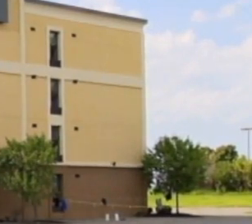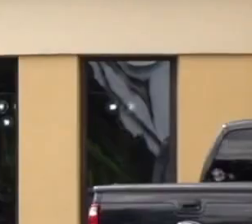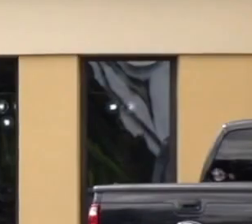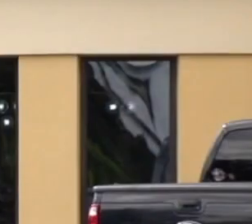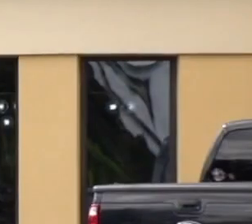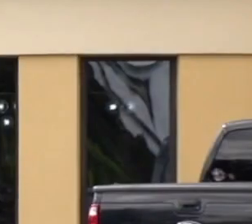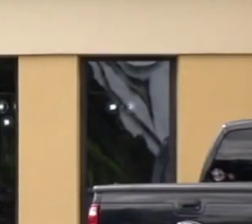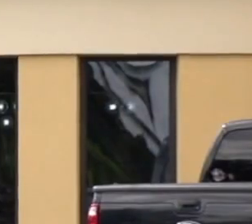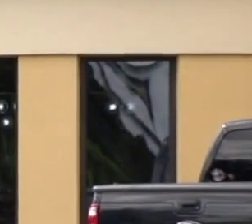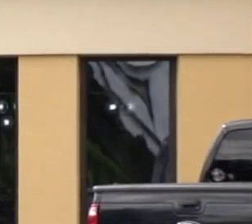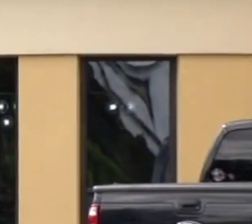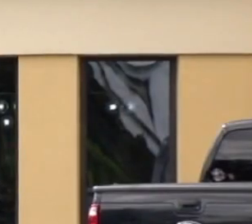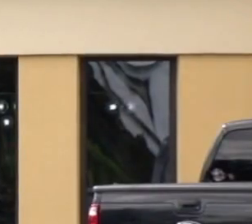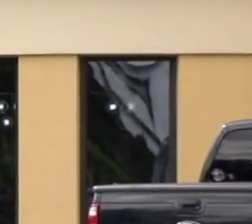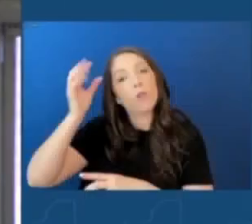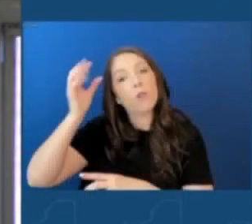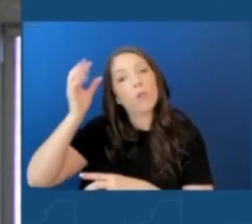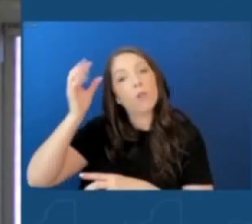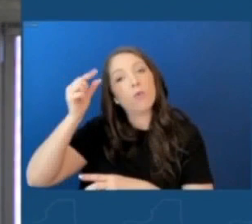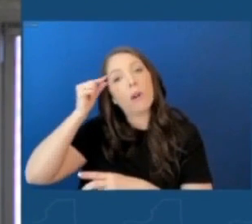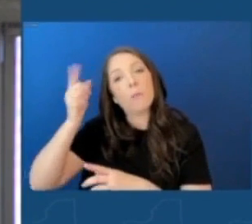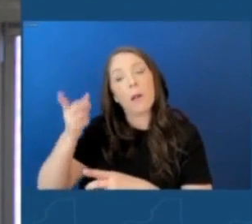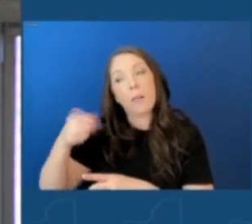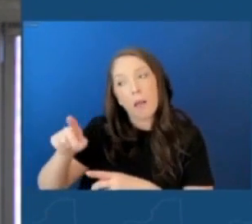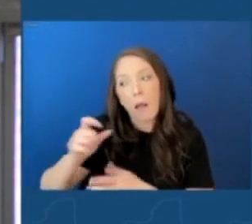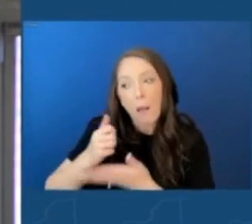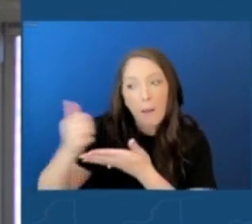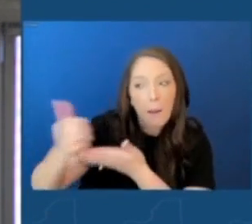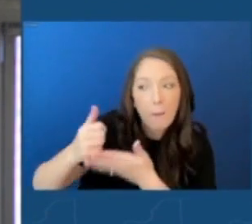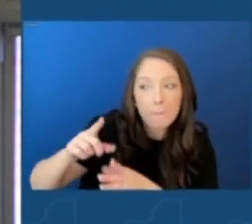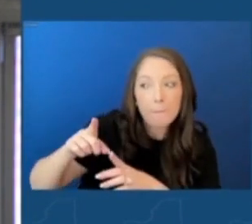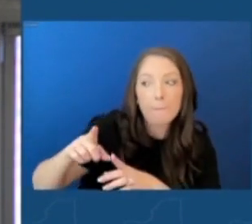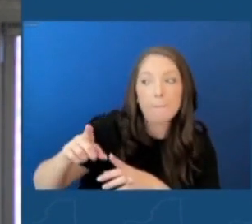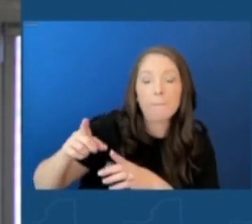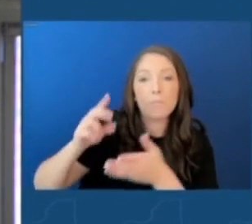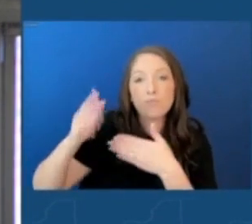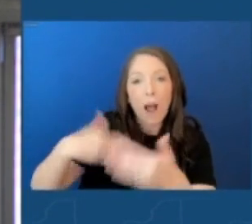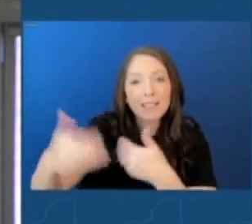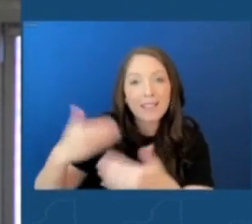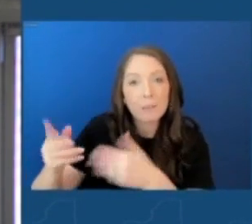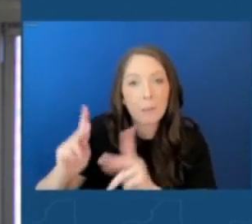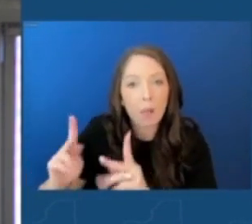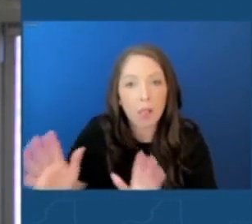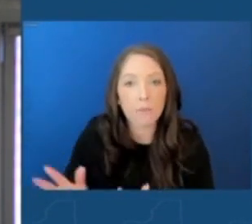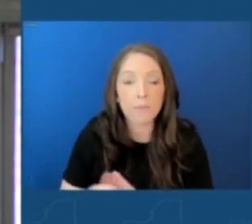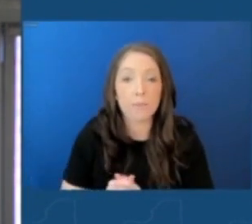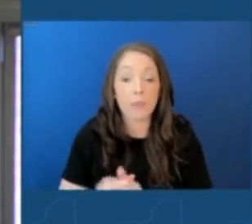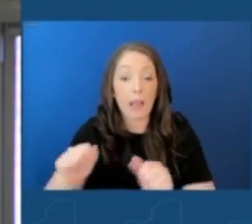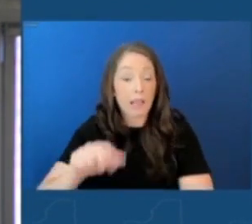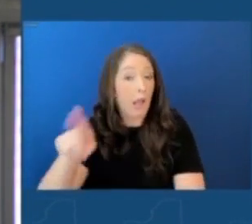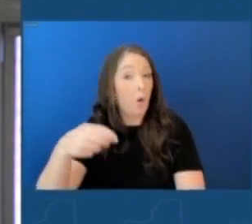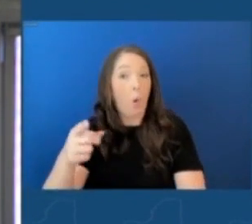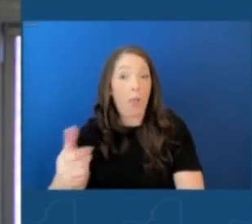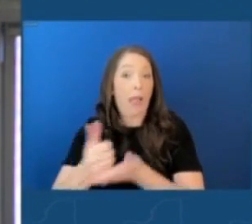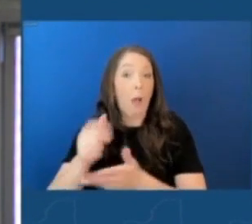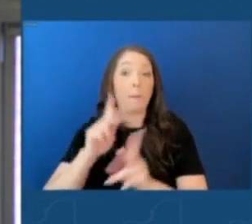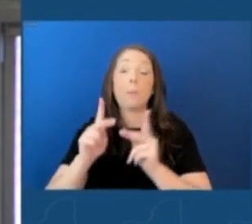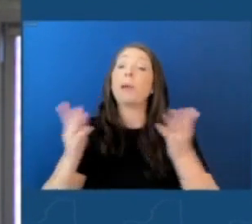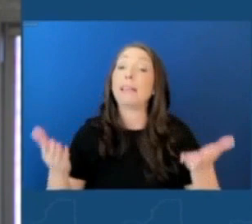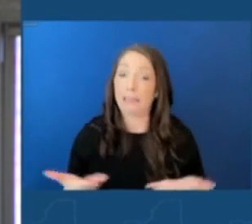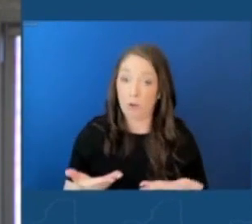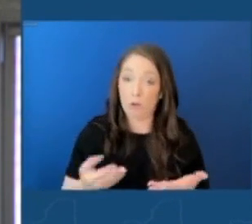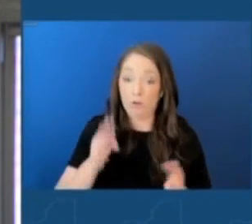doors are open without exception. We can only help those who are here. We're going to do that. We're going to focus on them.